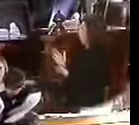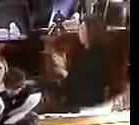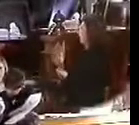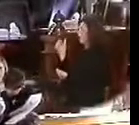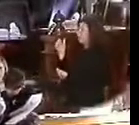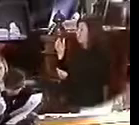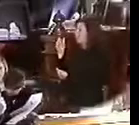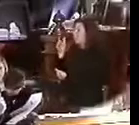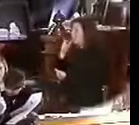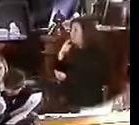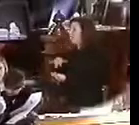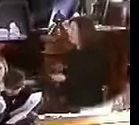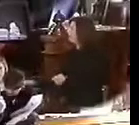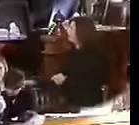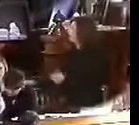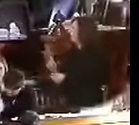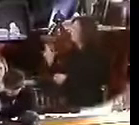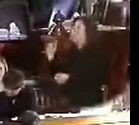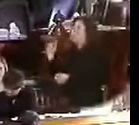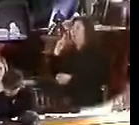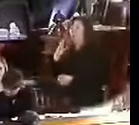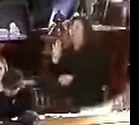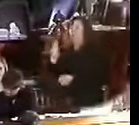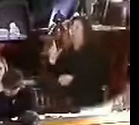that? Lieutenant Governor Bob Bullock.